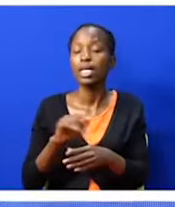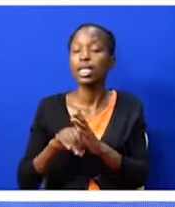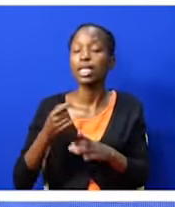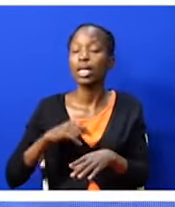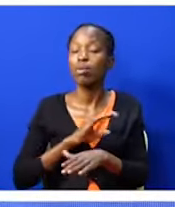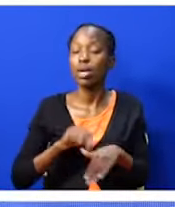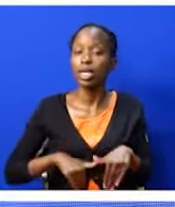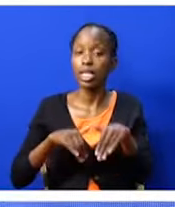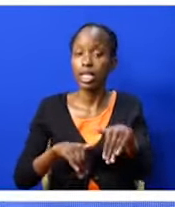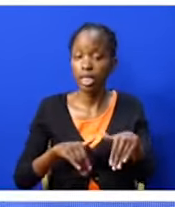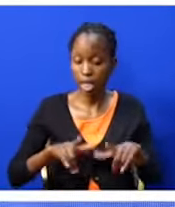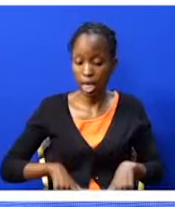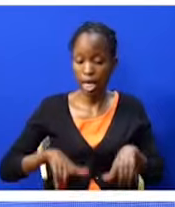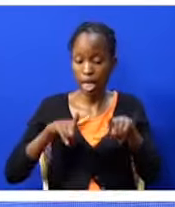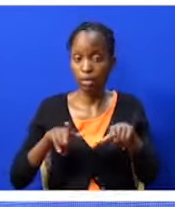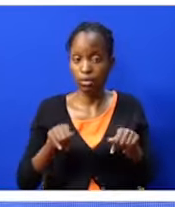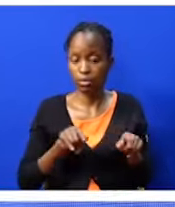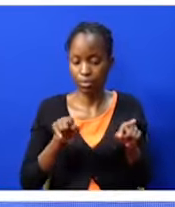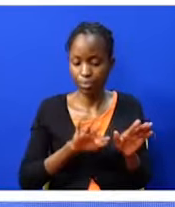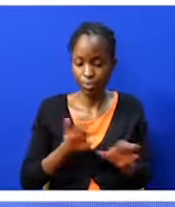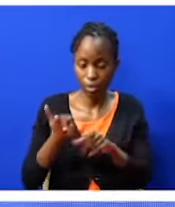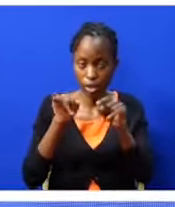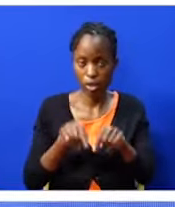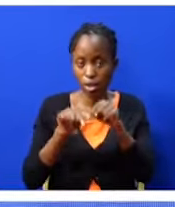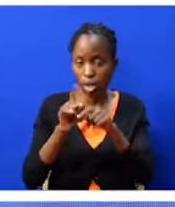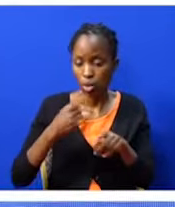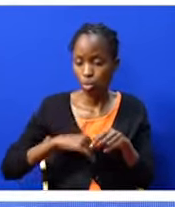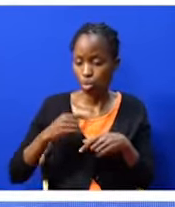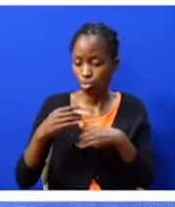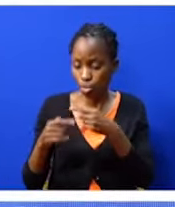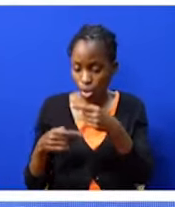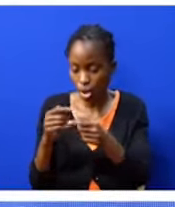Christian walk. And today, children, we are still on